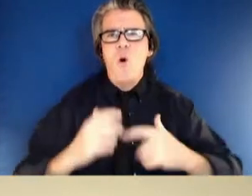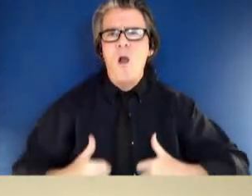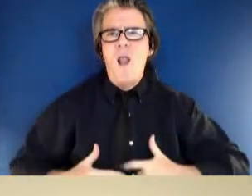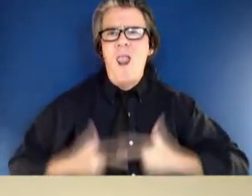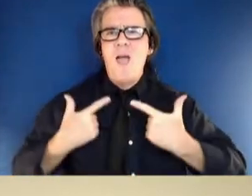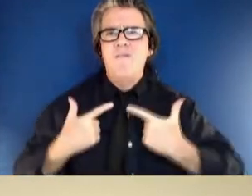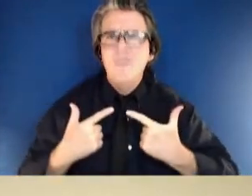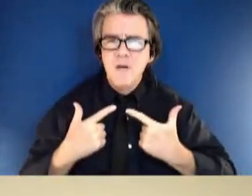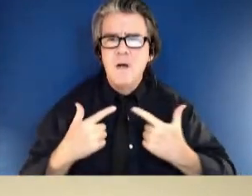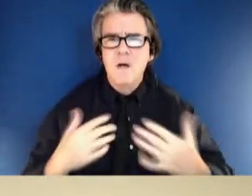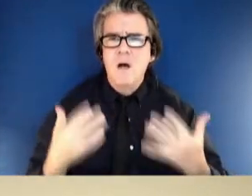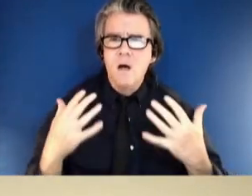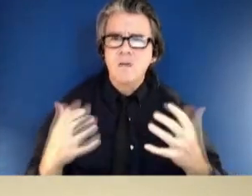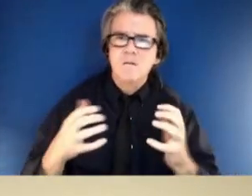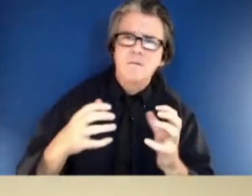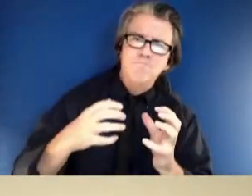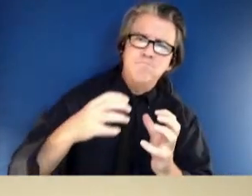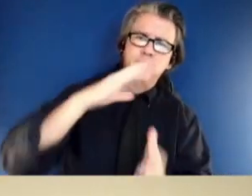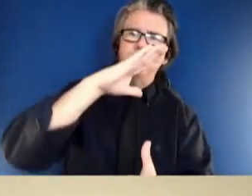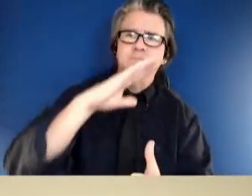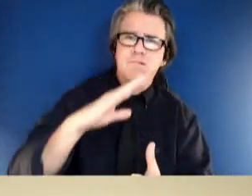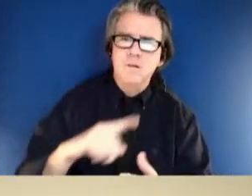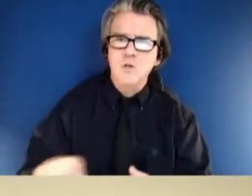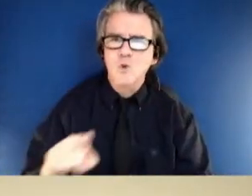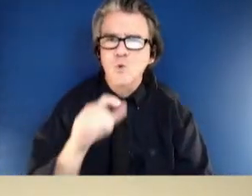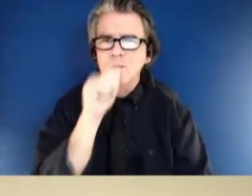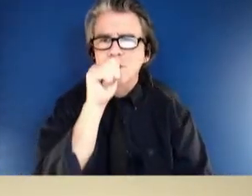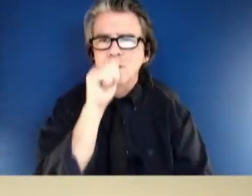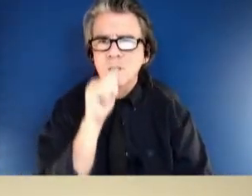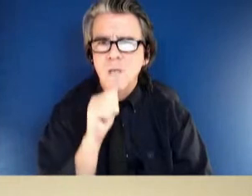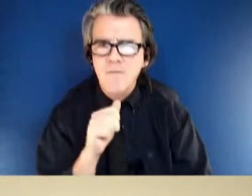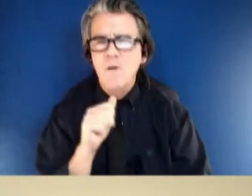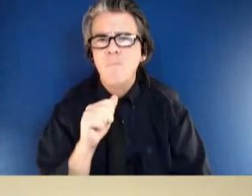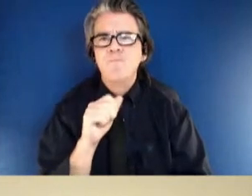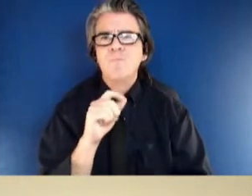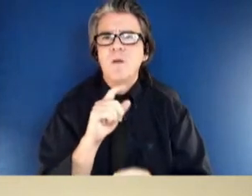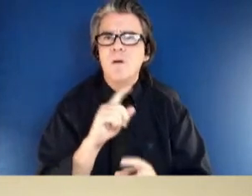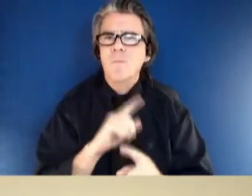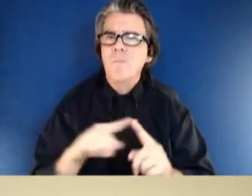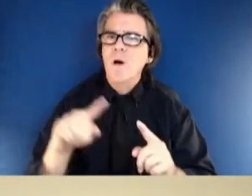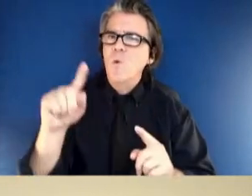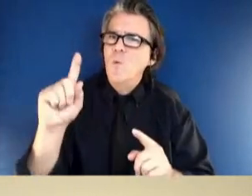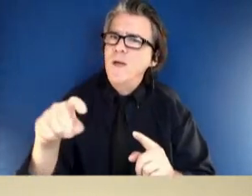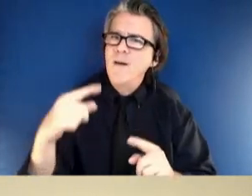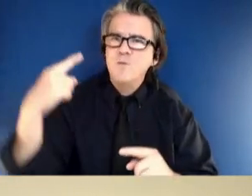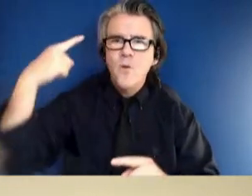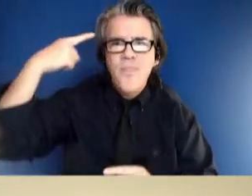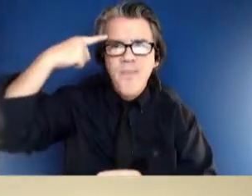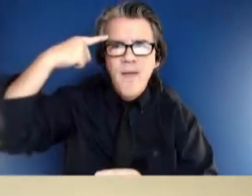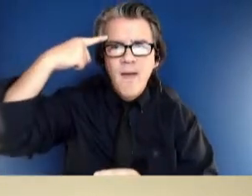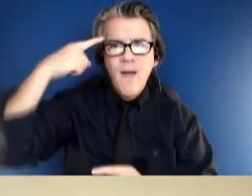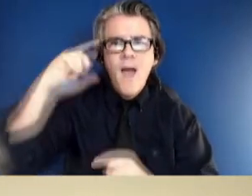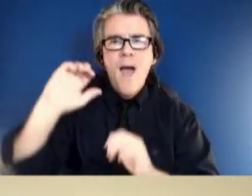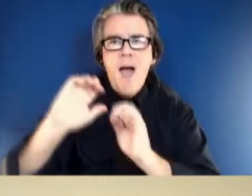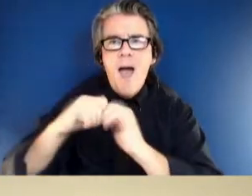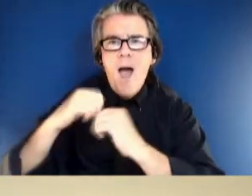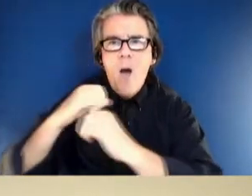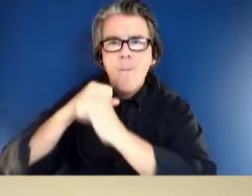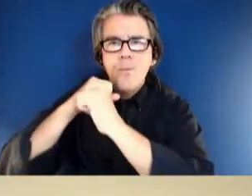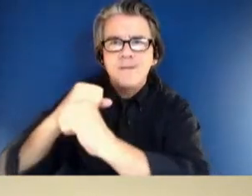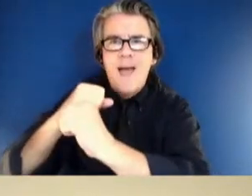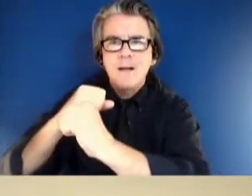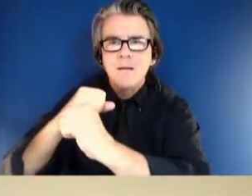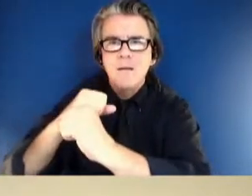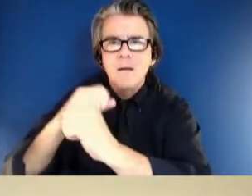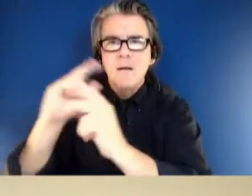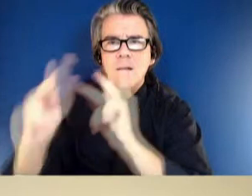And as such, that's why when we talk about extreme fire risk and we talk about public safety power shutoff